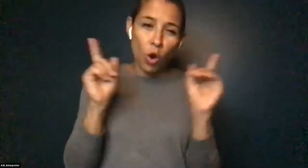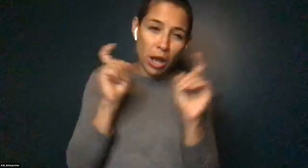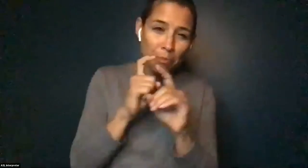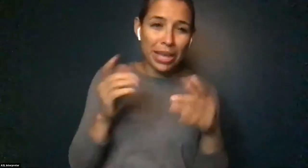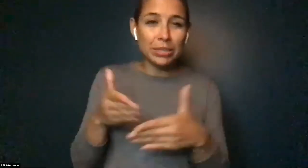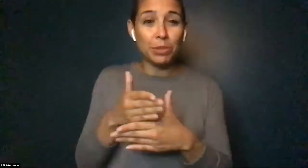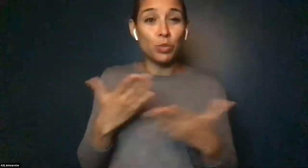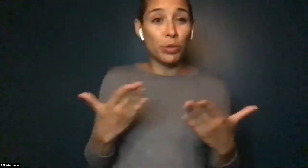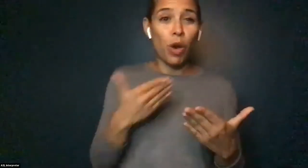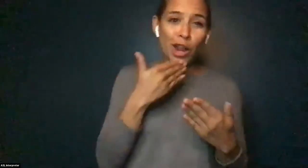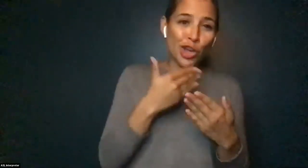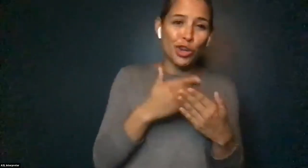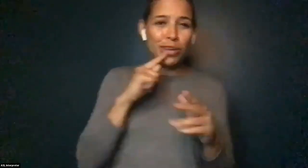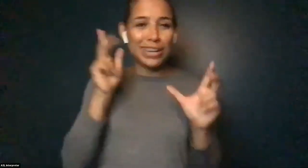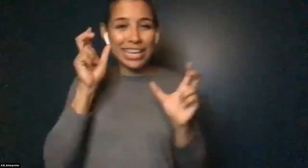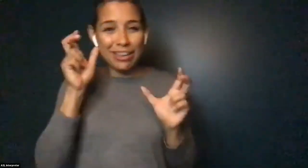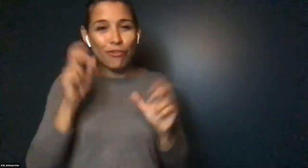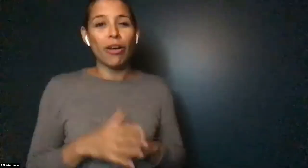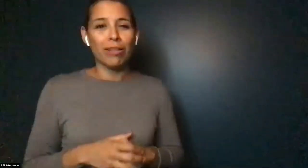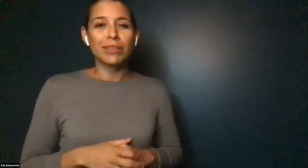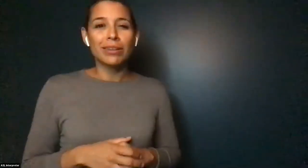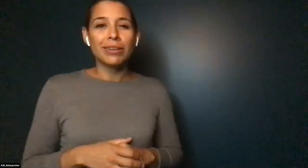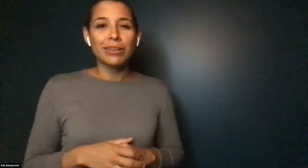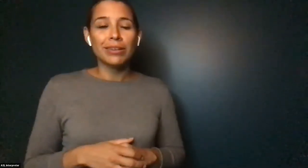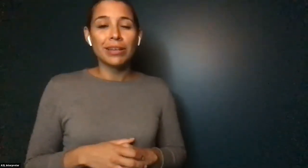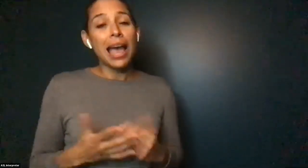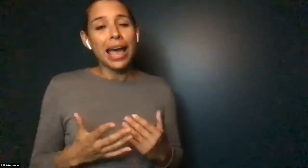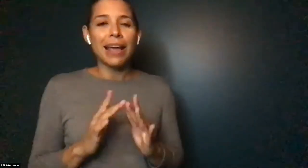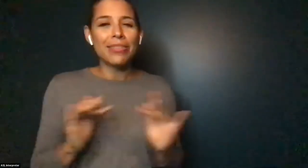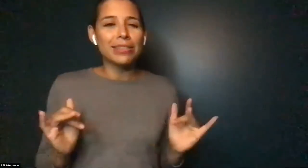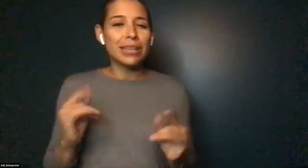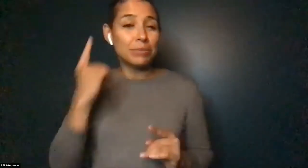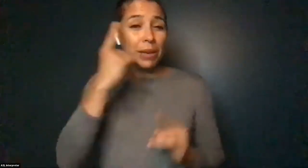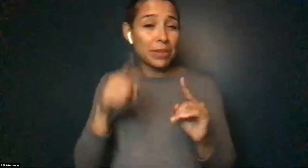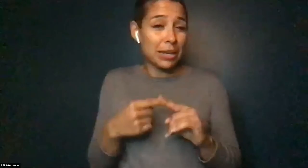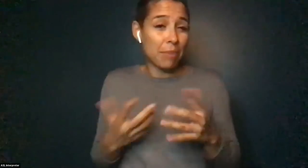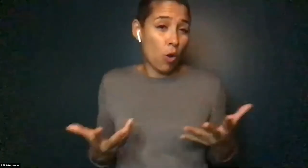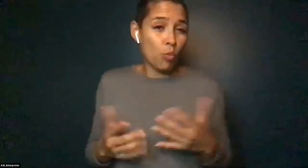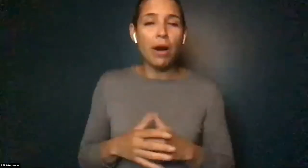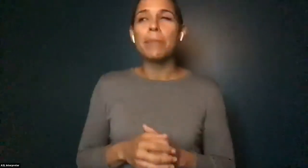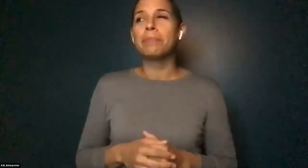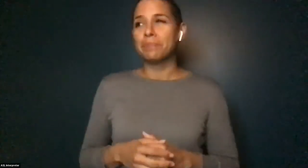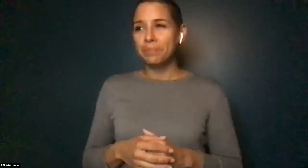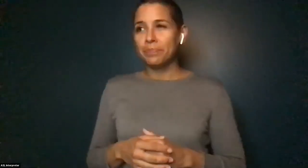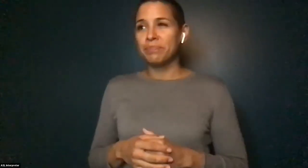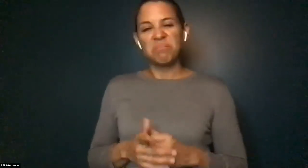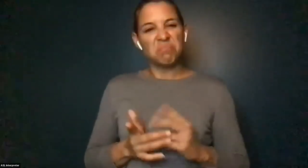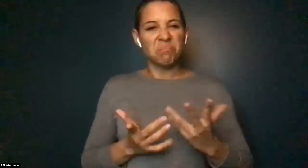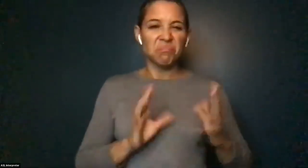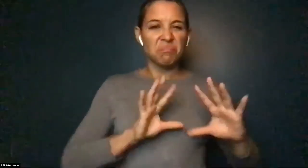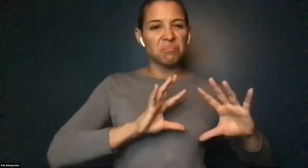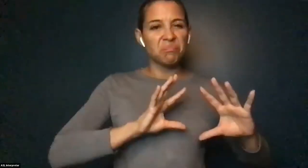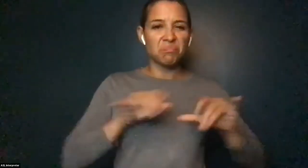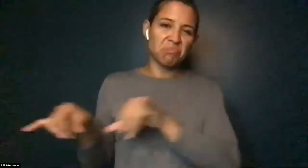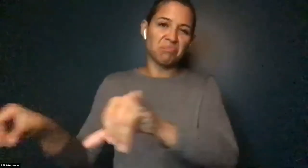Um, and then also thinking about how categories that are already in play in a certain